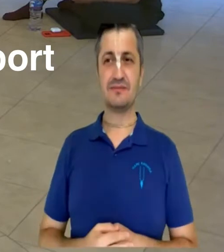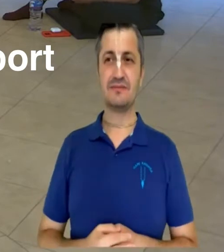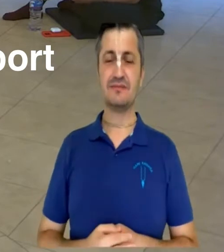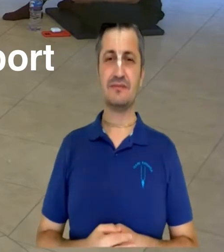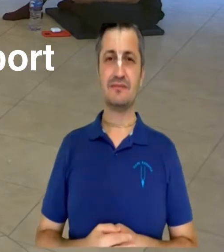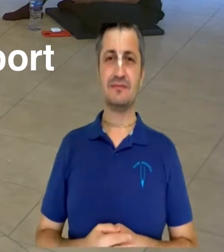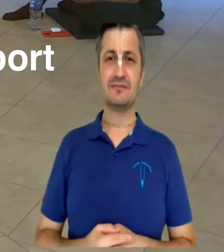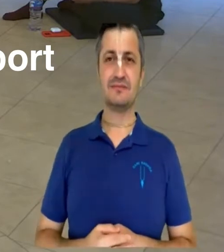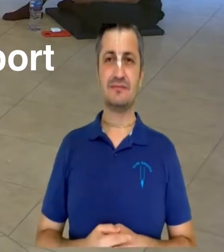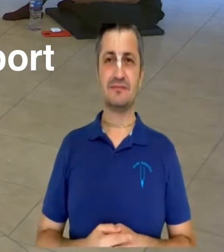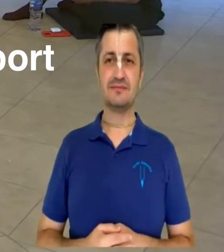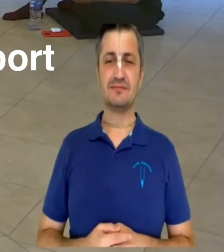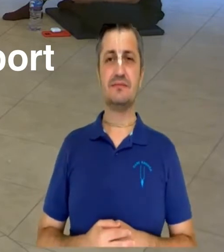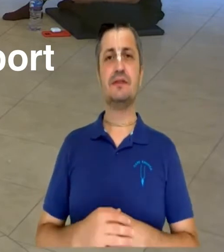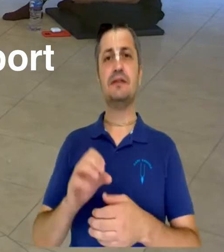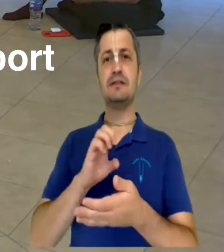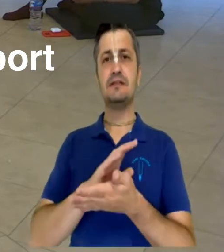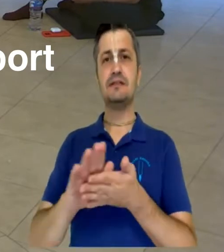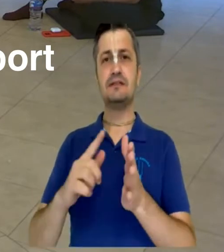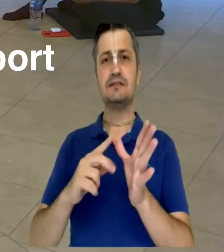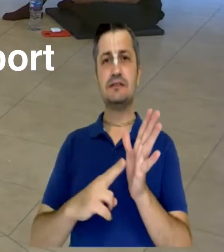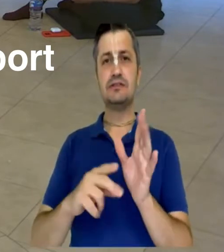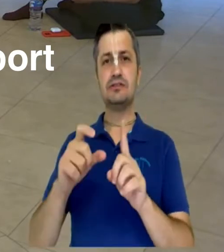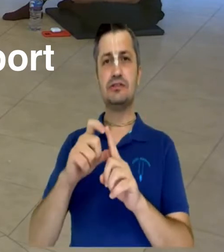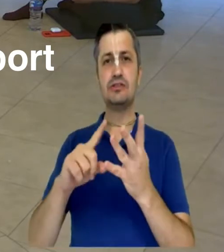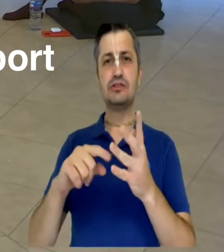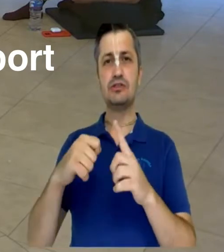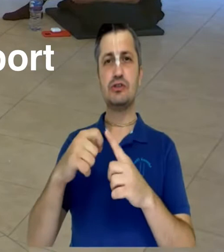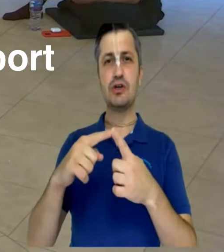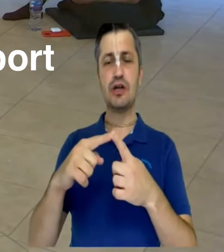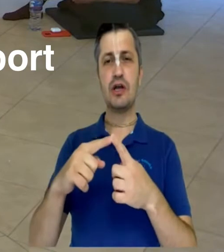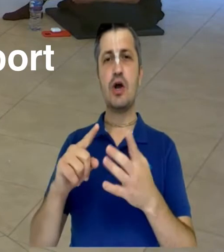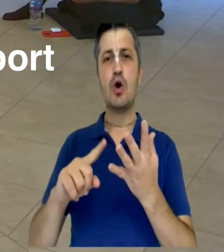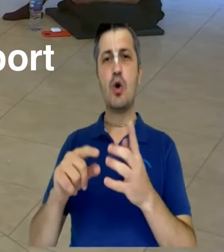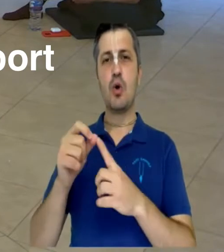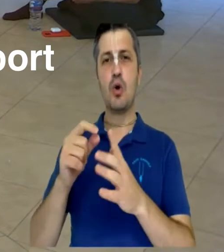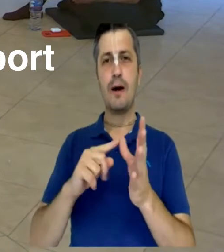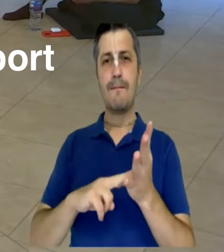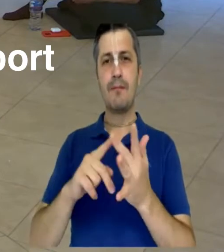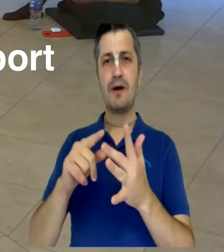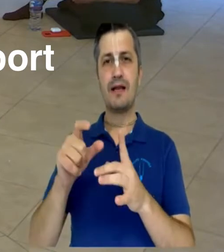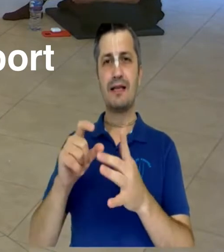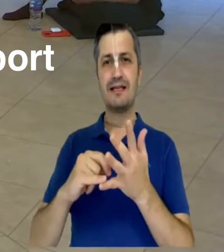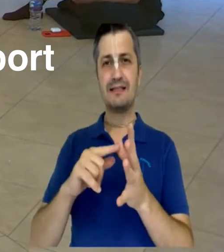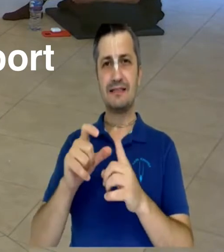Chandogya Upanishad 8.12.3. Tava desha samprasado smach